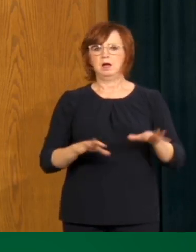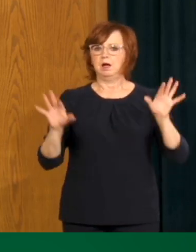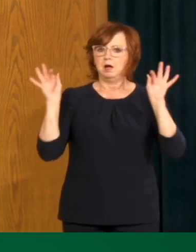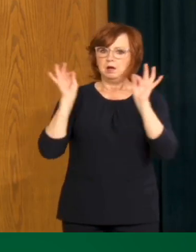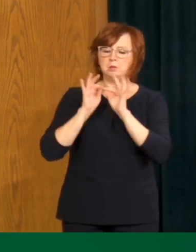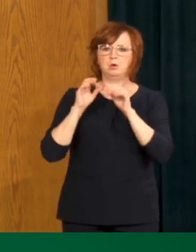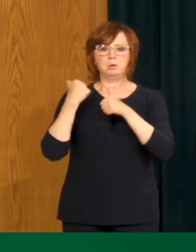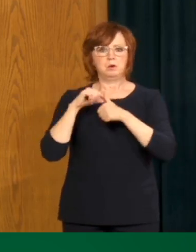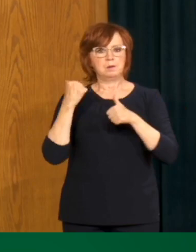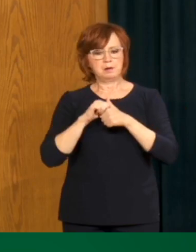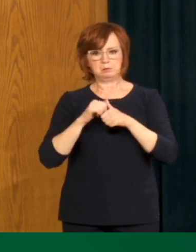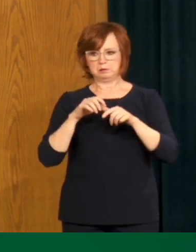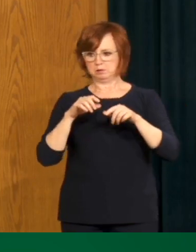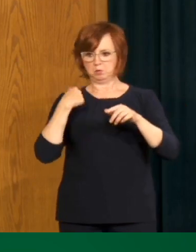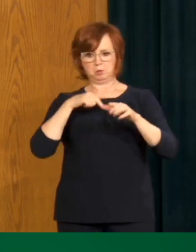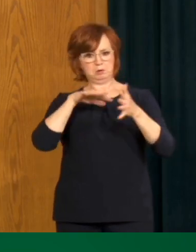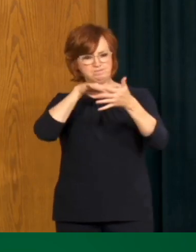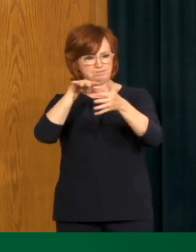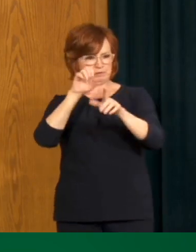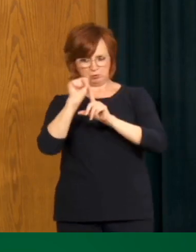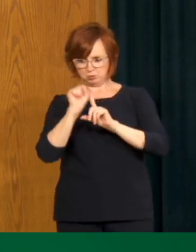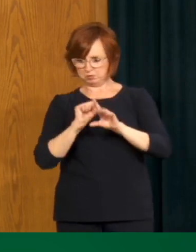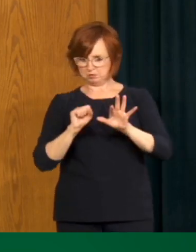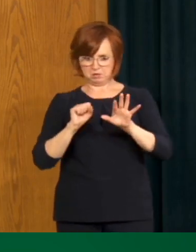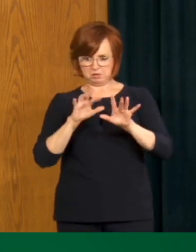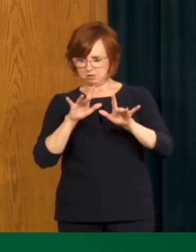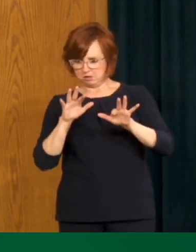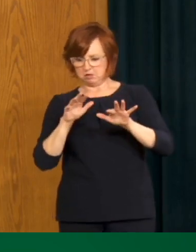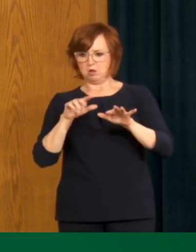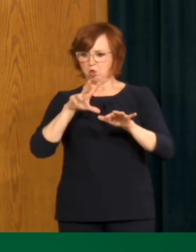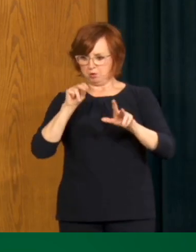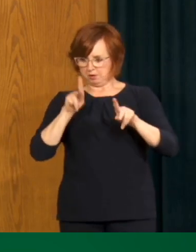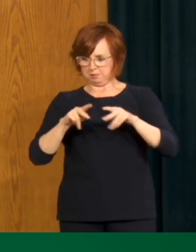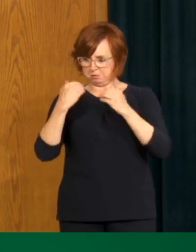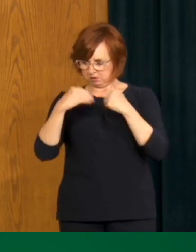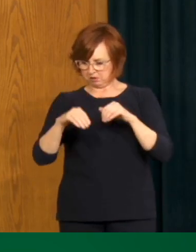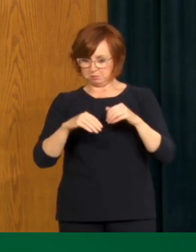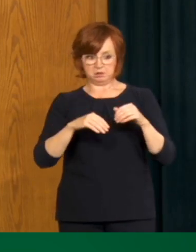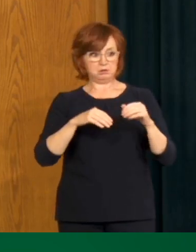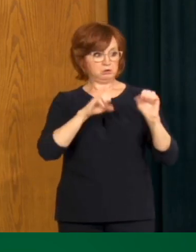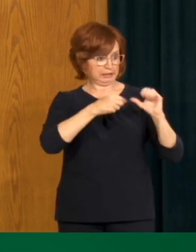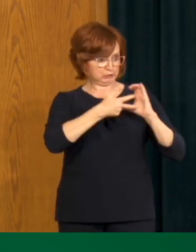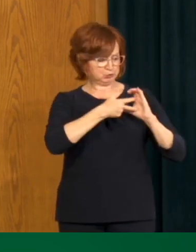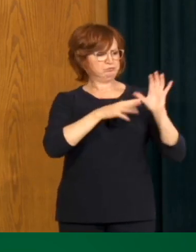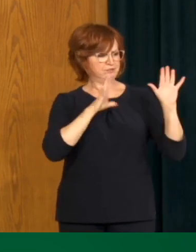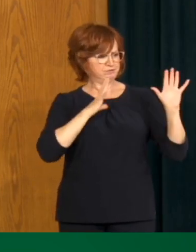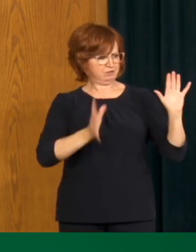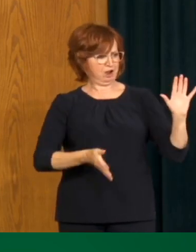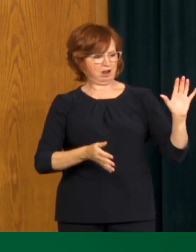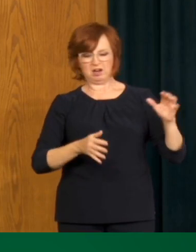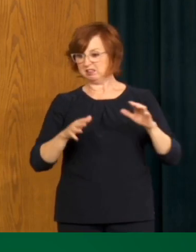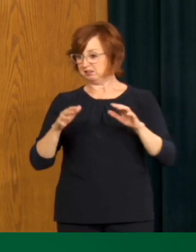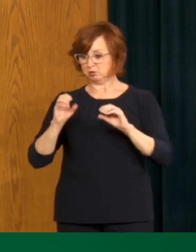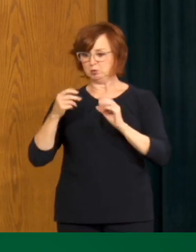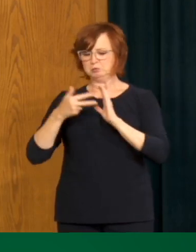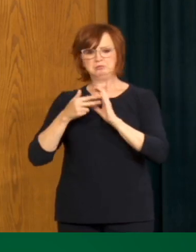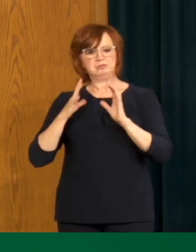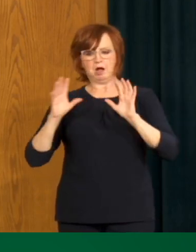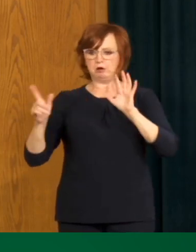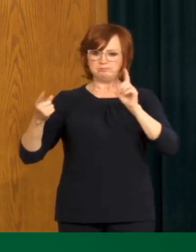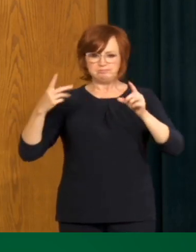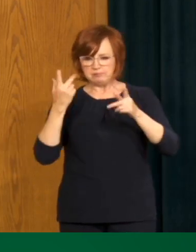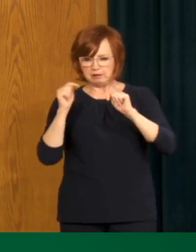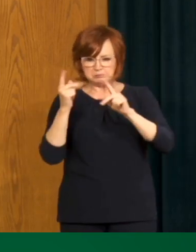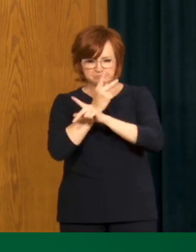us remotely at this time. Follow-up, Guy? Yeah, thank you. Before this most recent